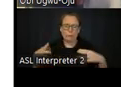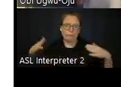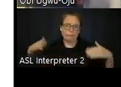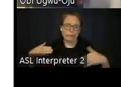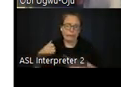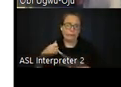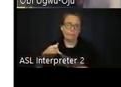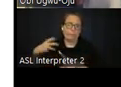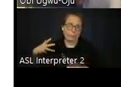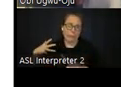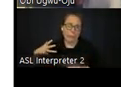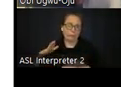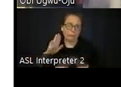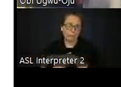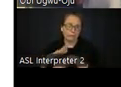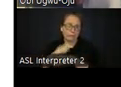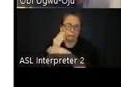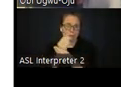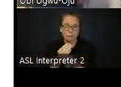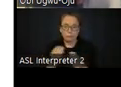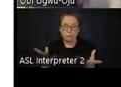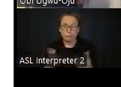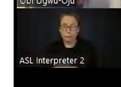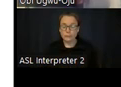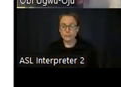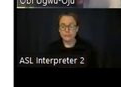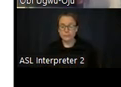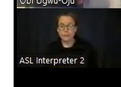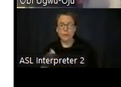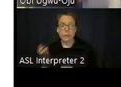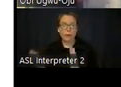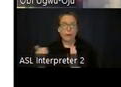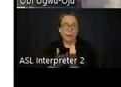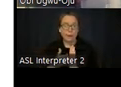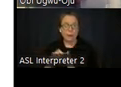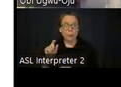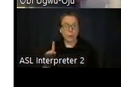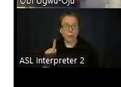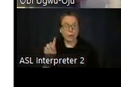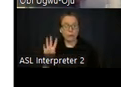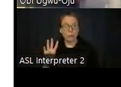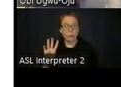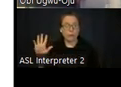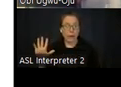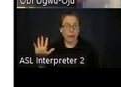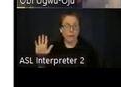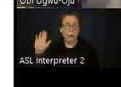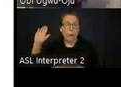to, and as you'll see the others that there is text for. So one, four, and five, there's less information for, just